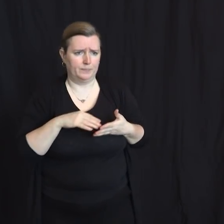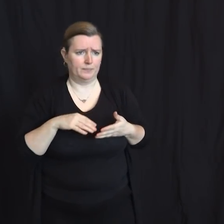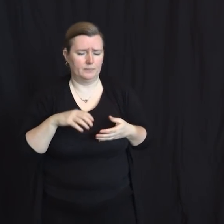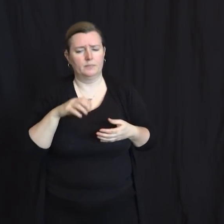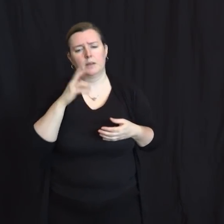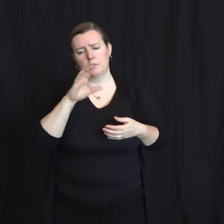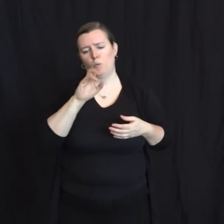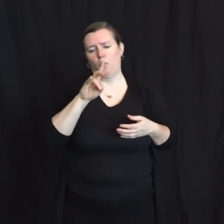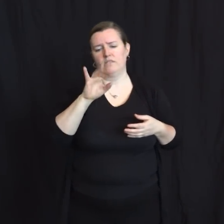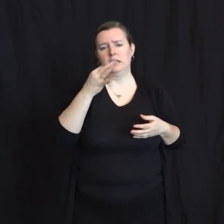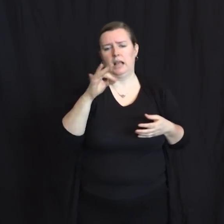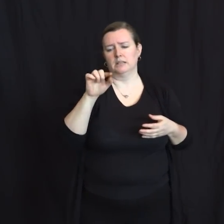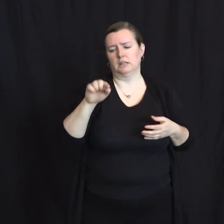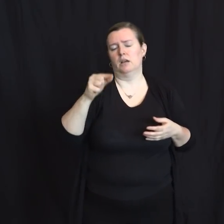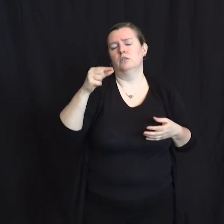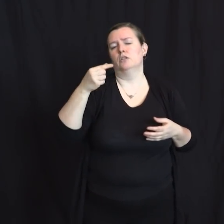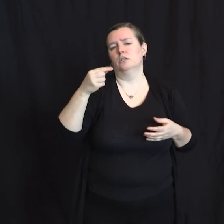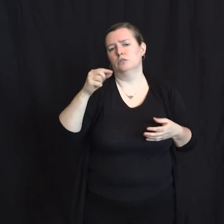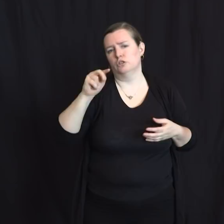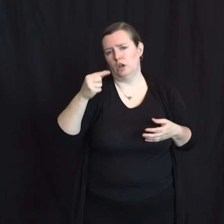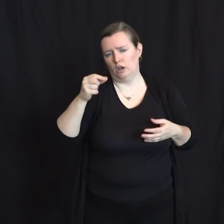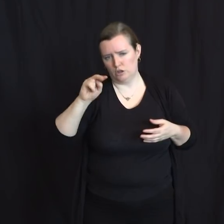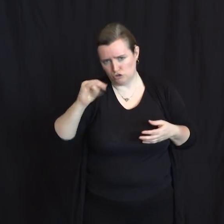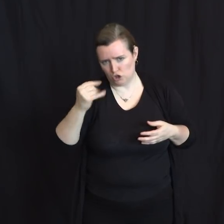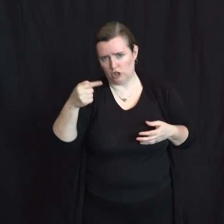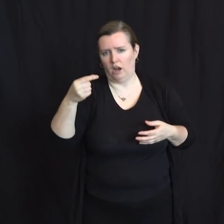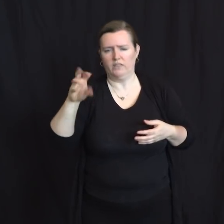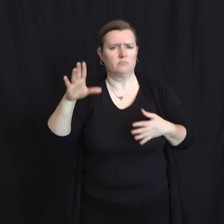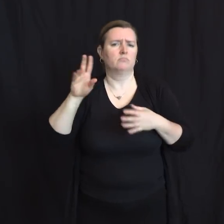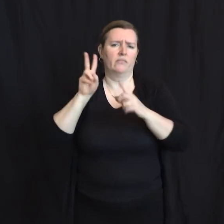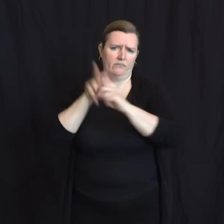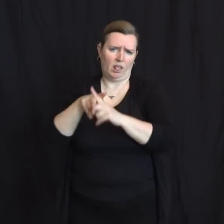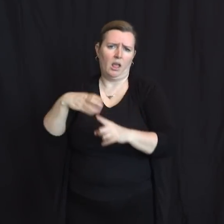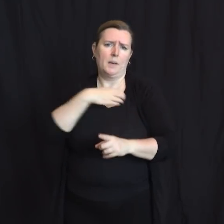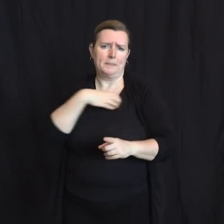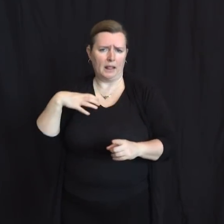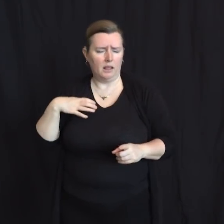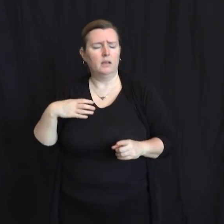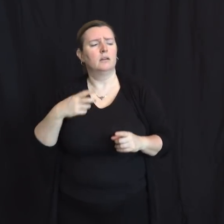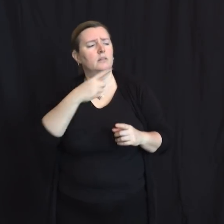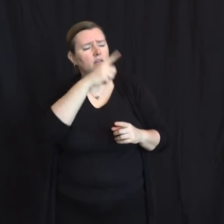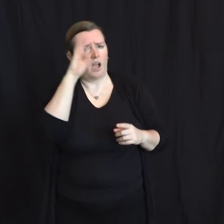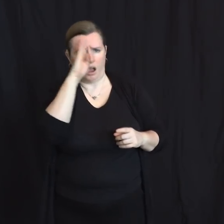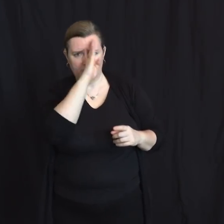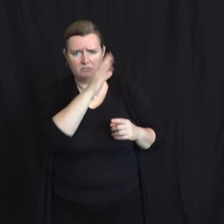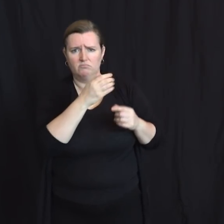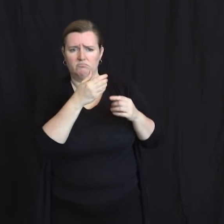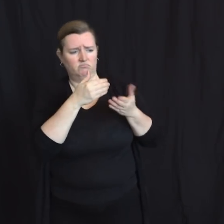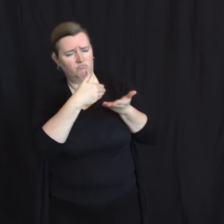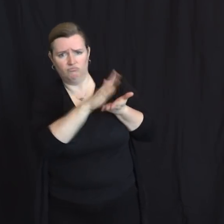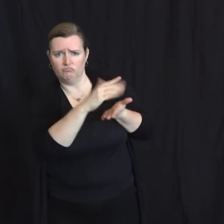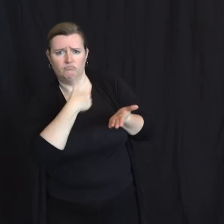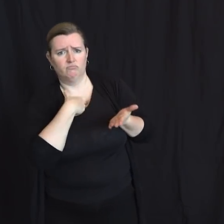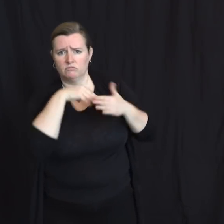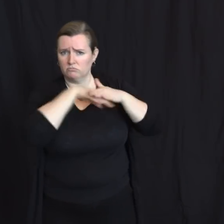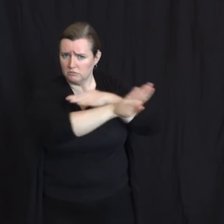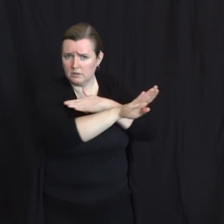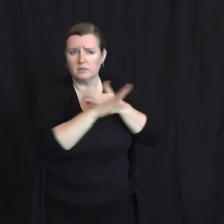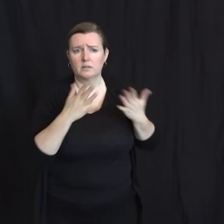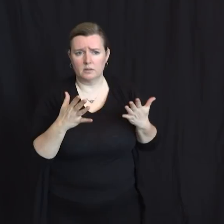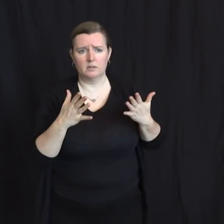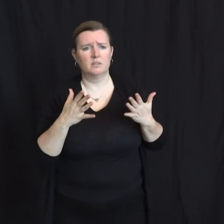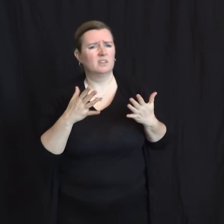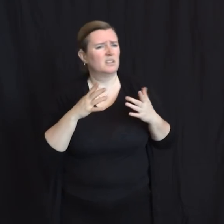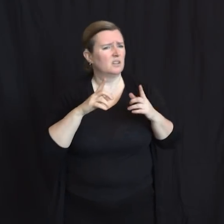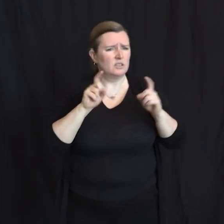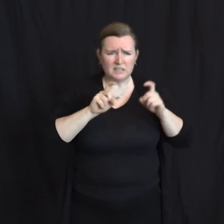covid19.nj.gov. Judy, anything you else want to add to the to the sort of comprehensive testing, to any